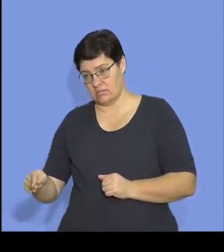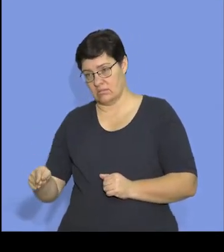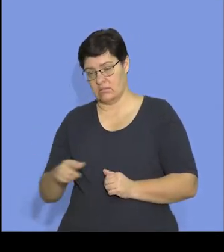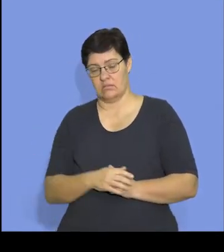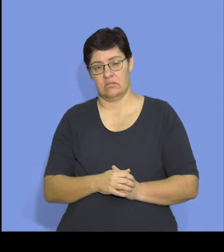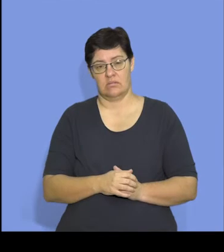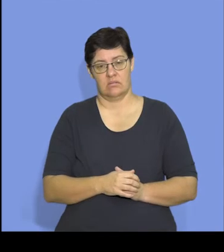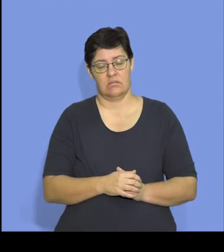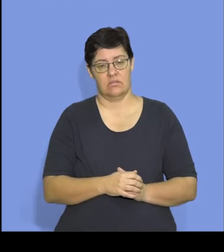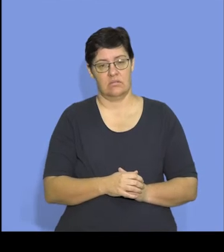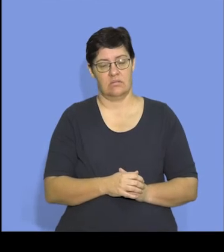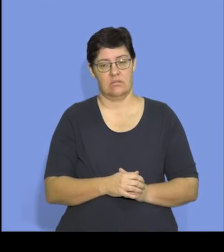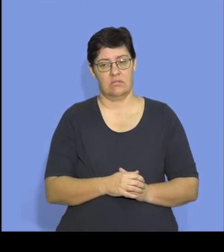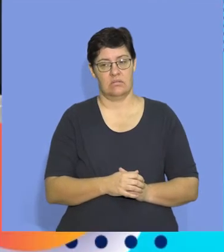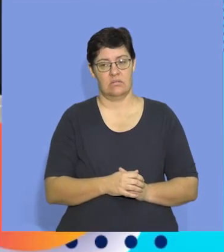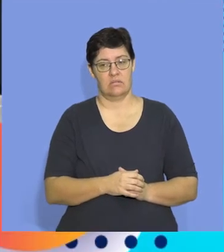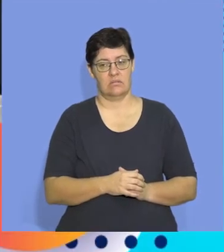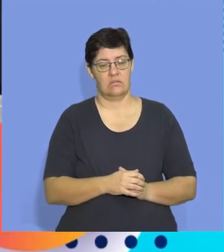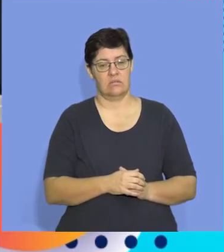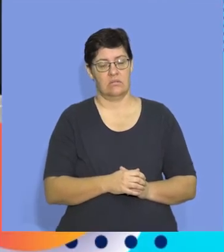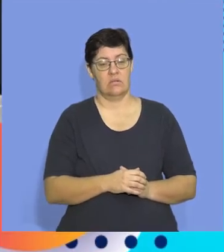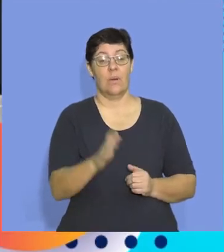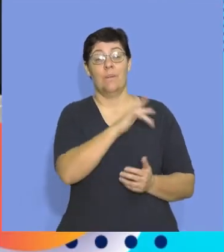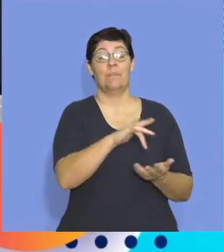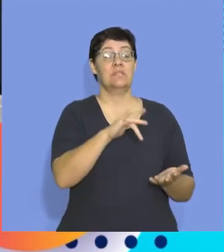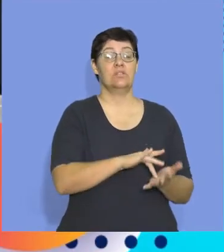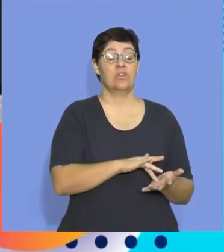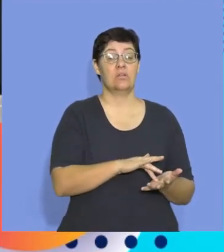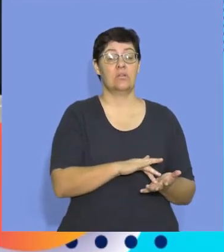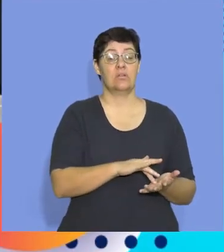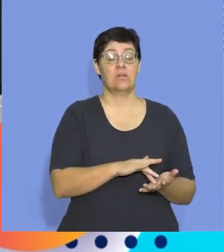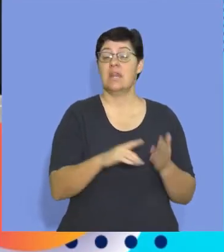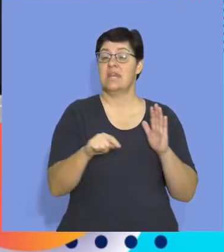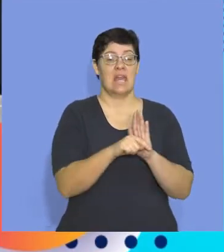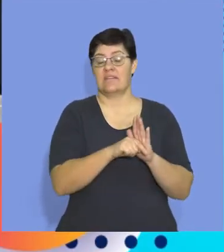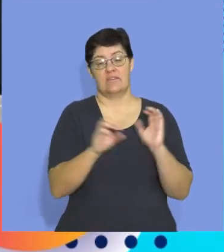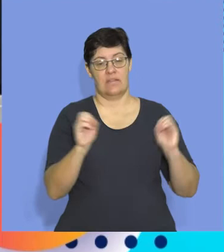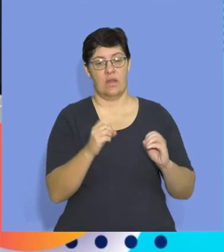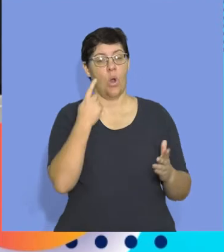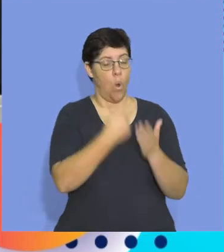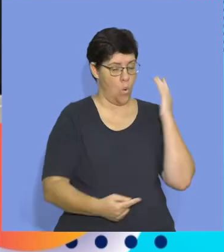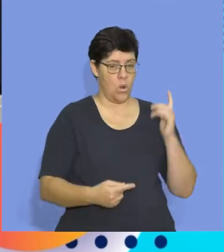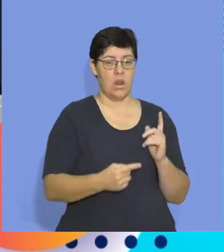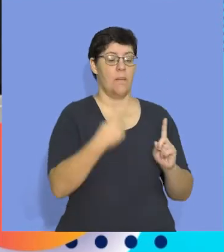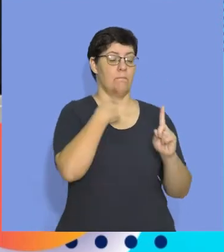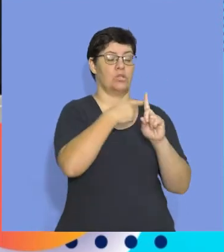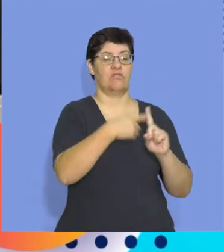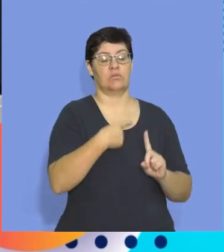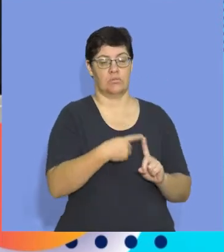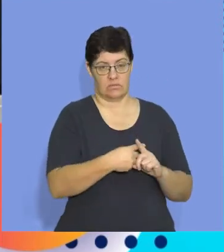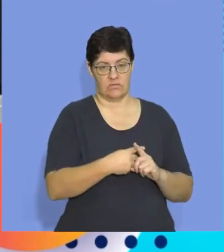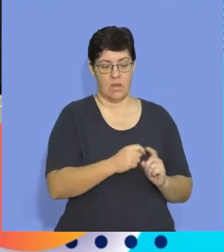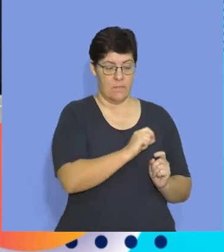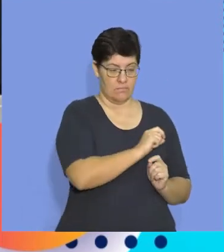None of your positions are going to be negative. You're only going to get positive answers. They're going to get bigger and bigger and